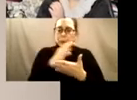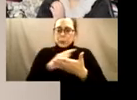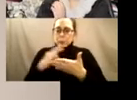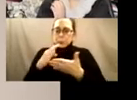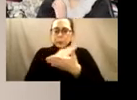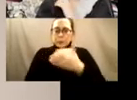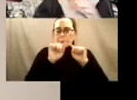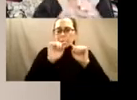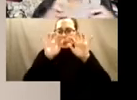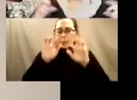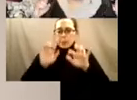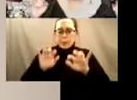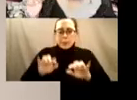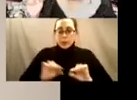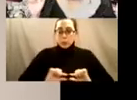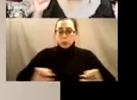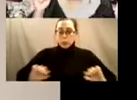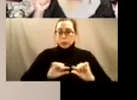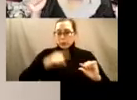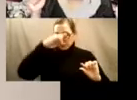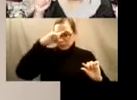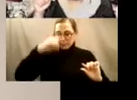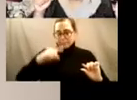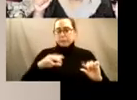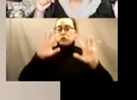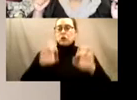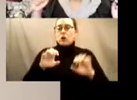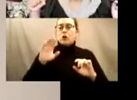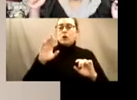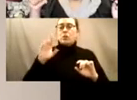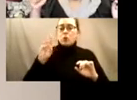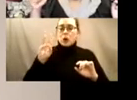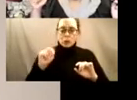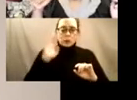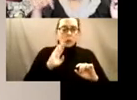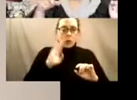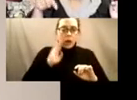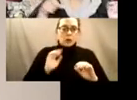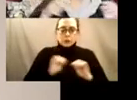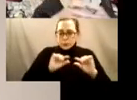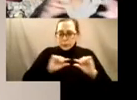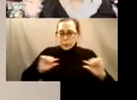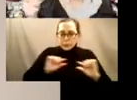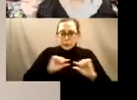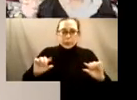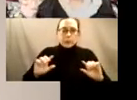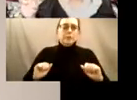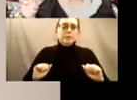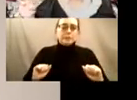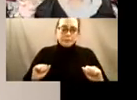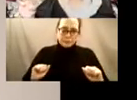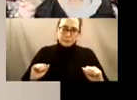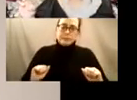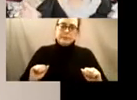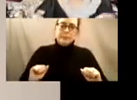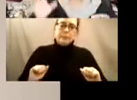Along the bottom is a dark brown ribbon with silver spoons sewn up and down, and just one bar of ribbon